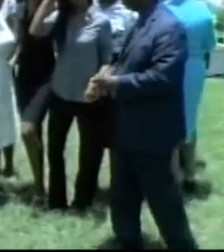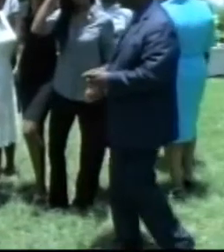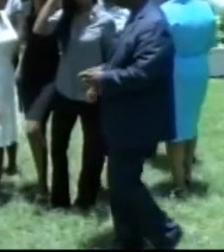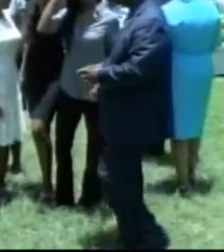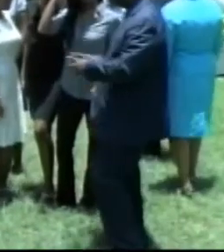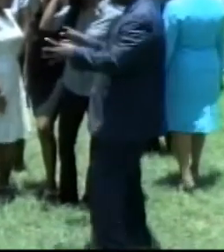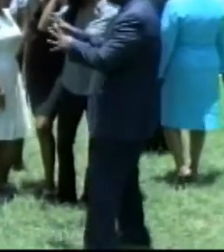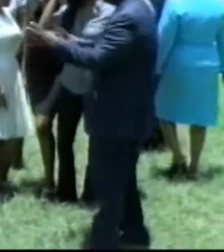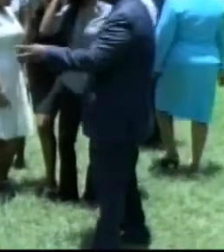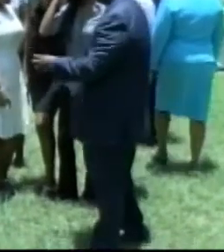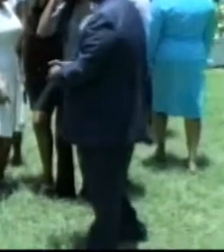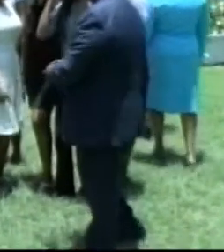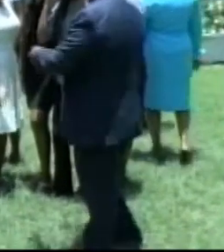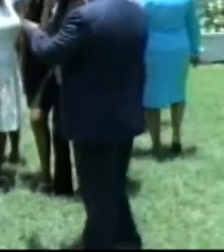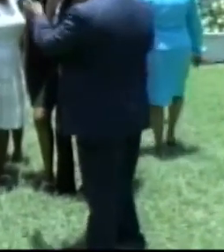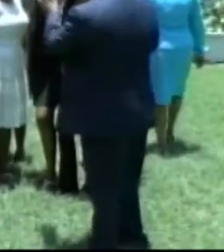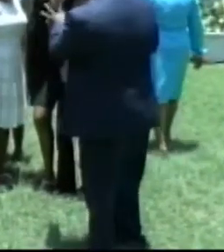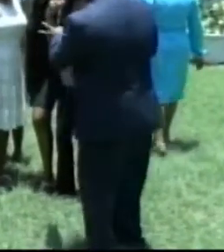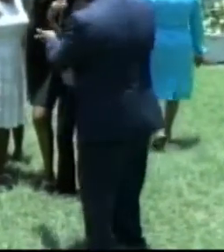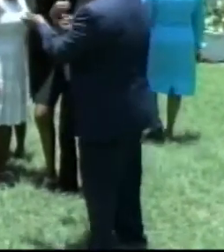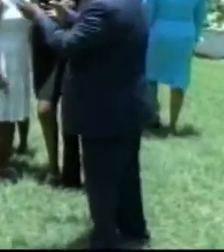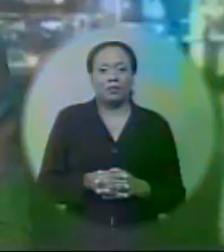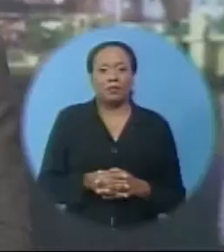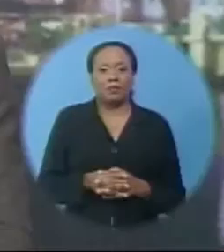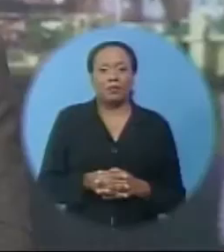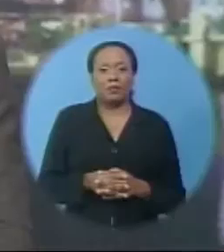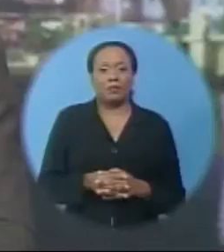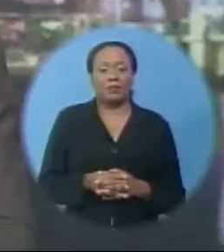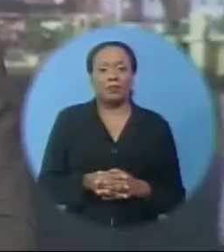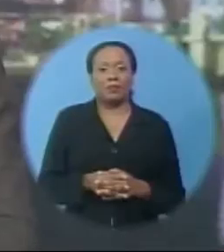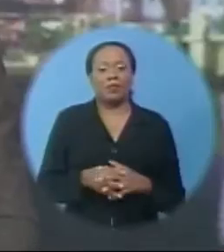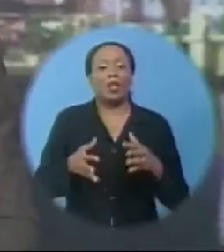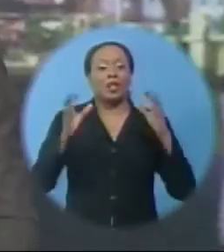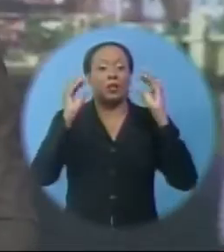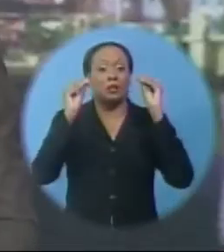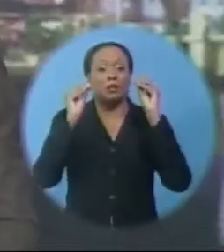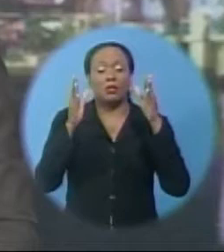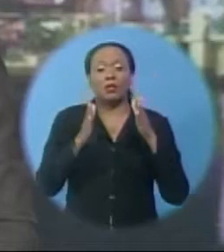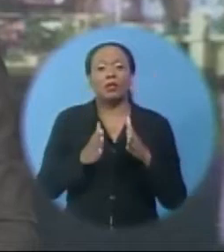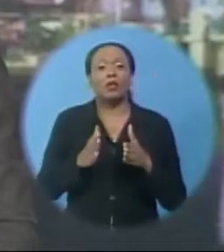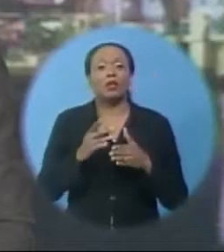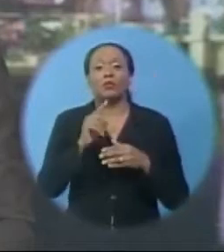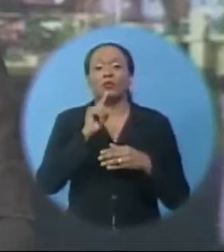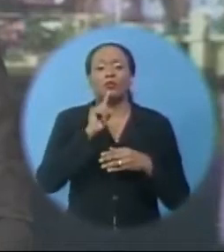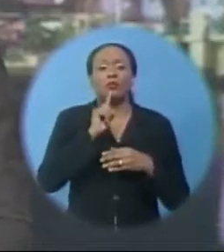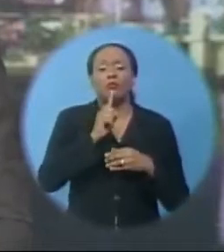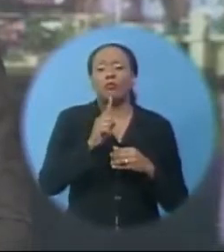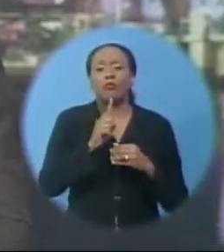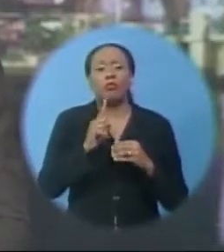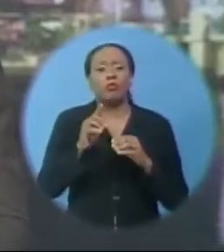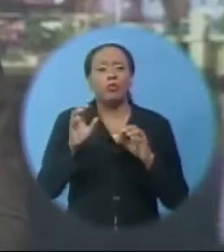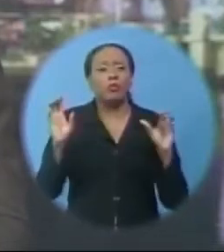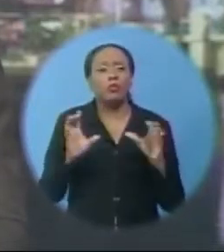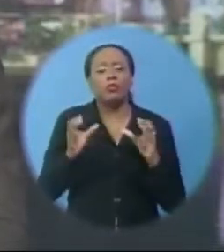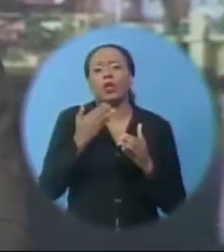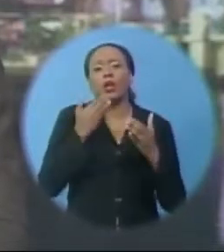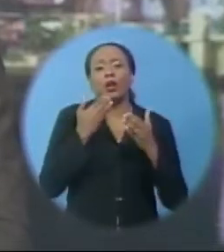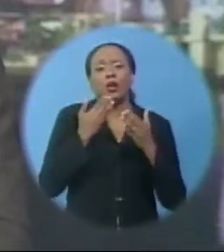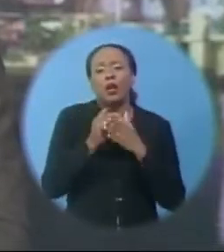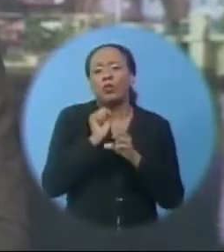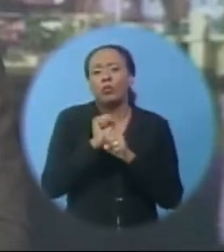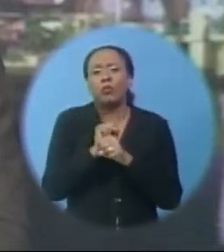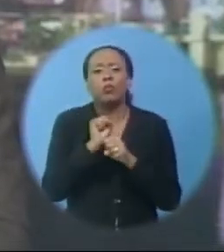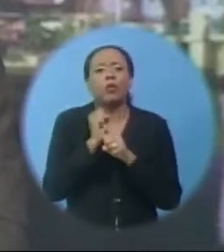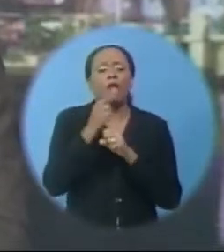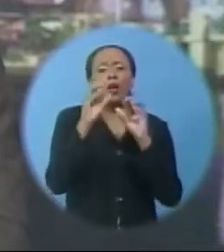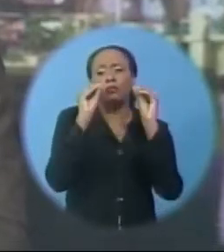standards. Rianne Phillips, CBC News. Thanks, Rianne. Local teachers have received high praise for their work